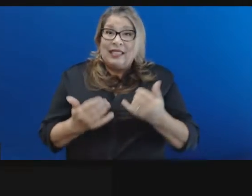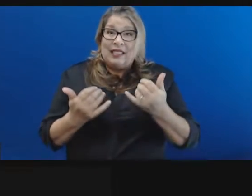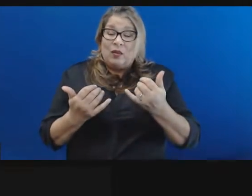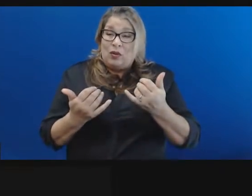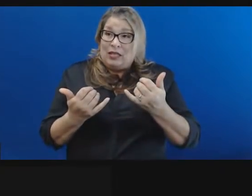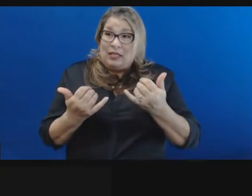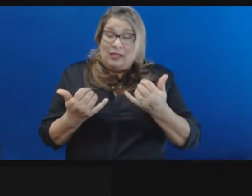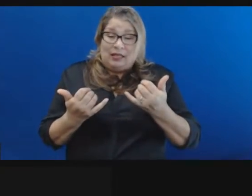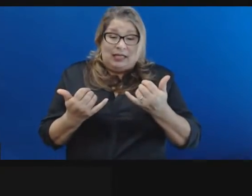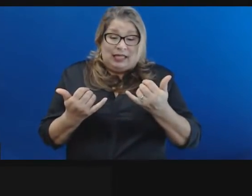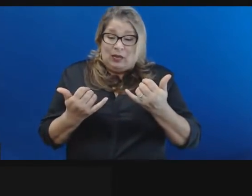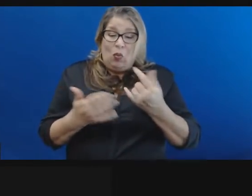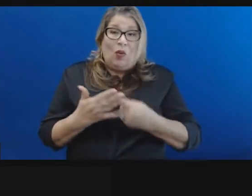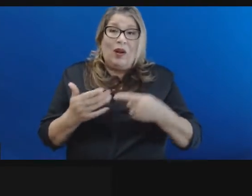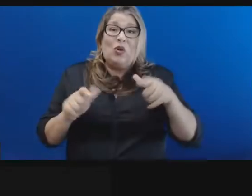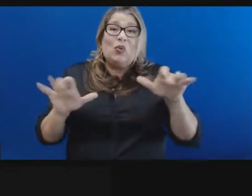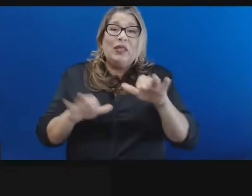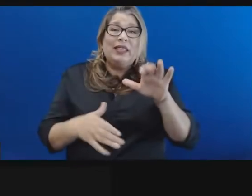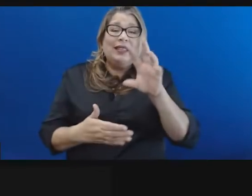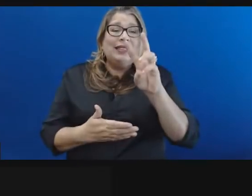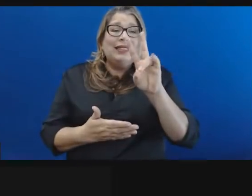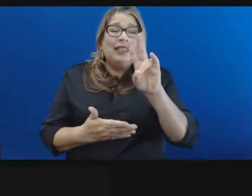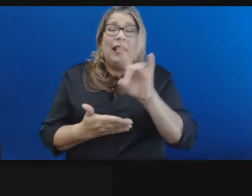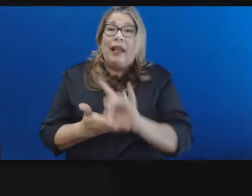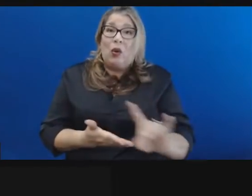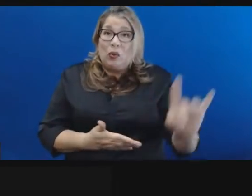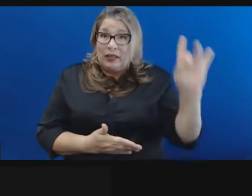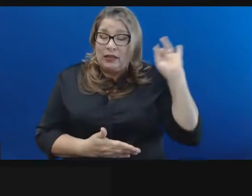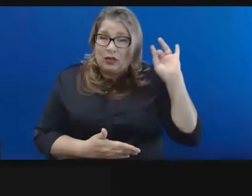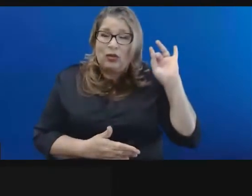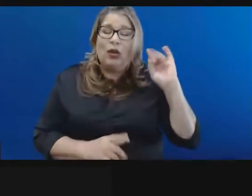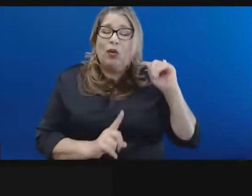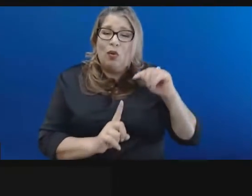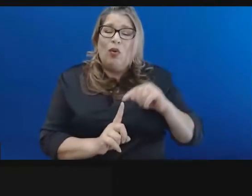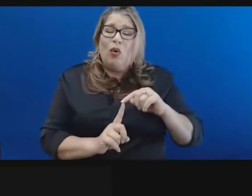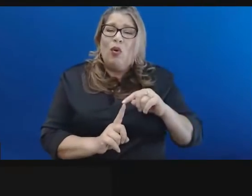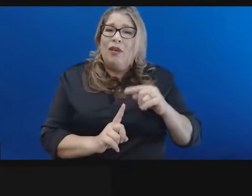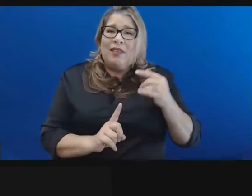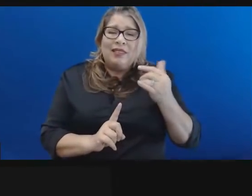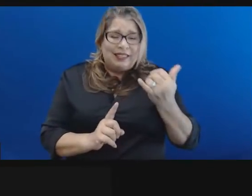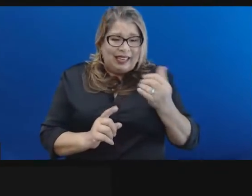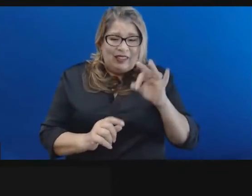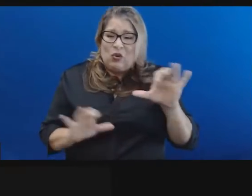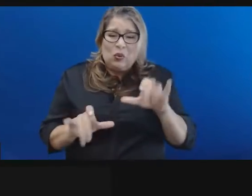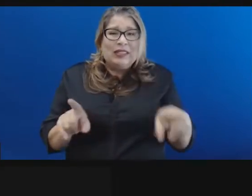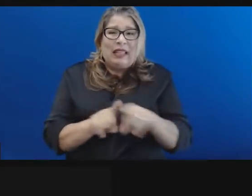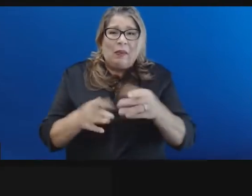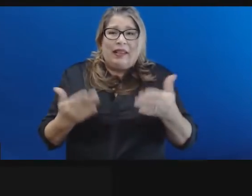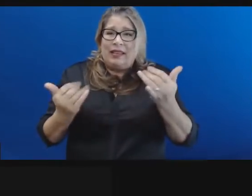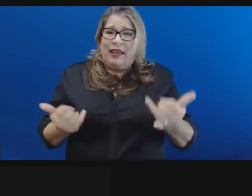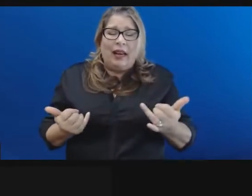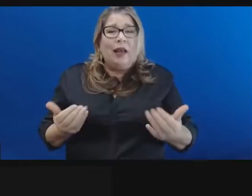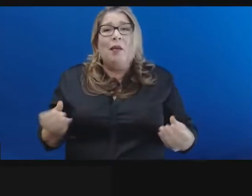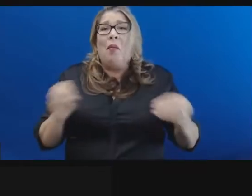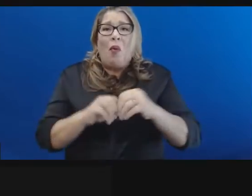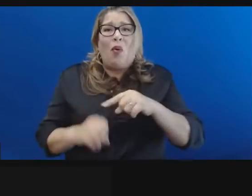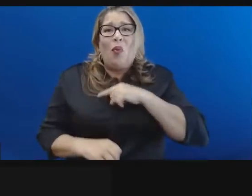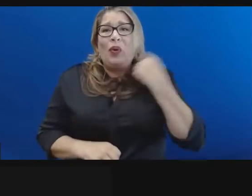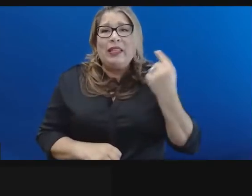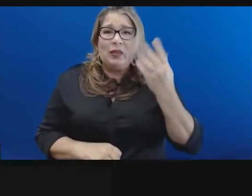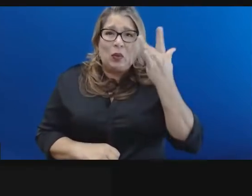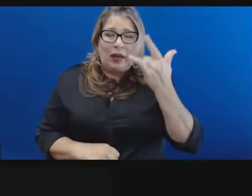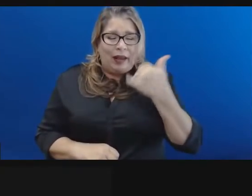they're riskier today. With the B117 variant, that UK variant being of concern here